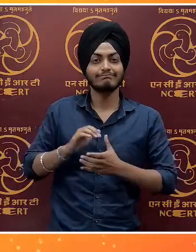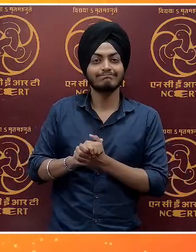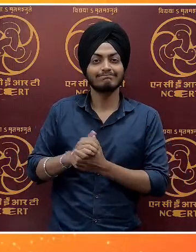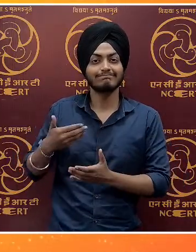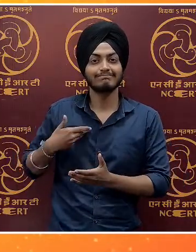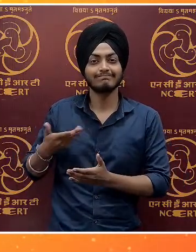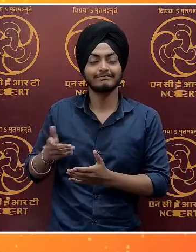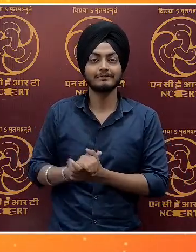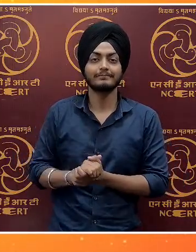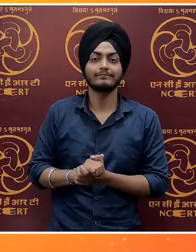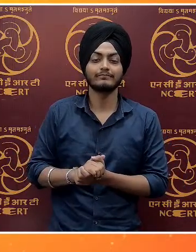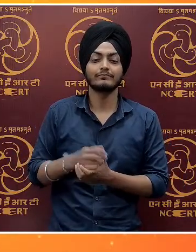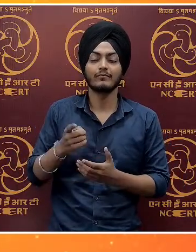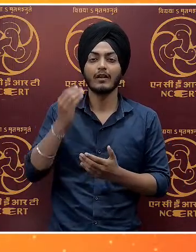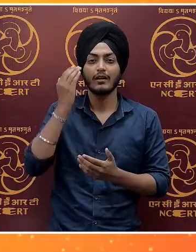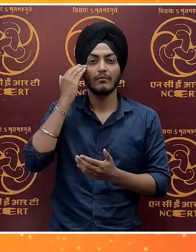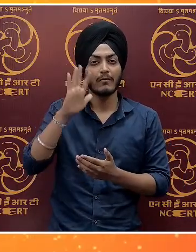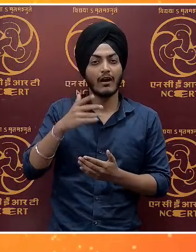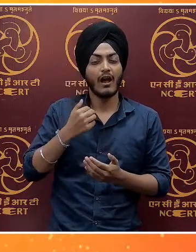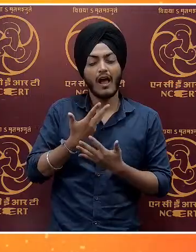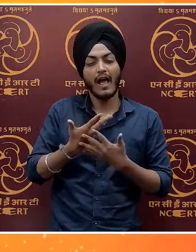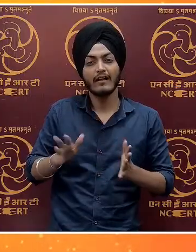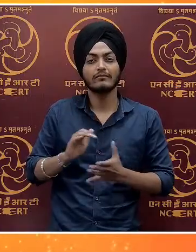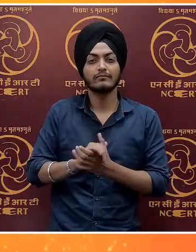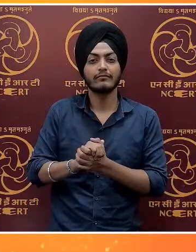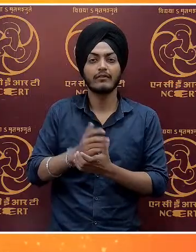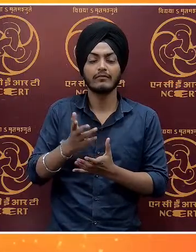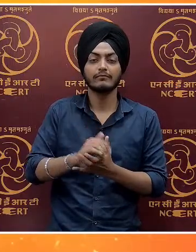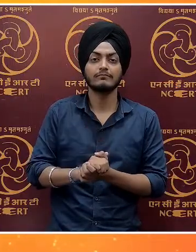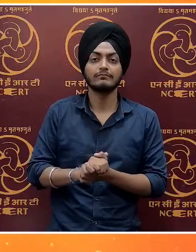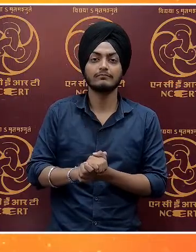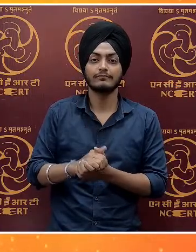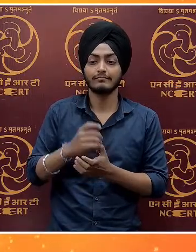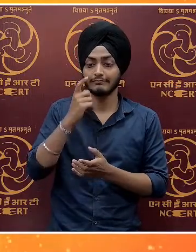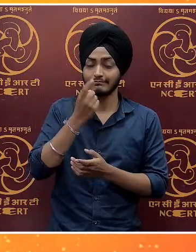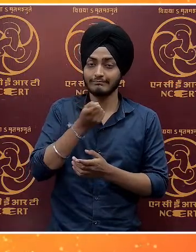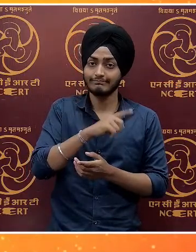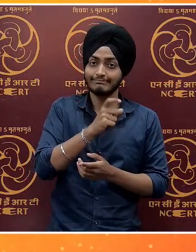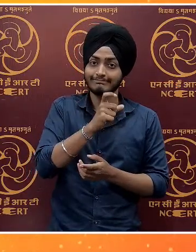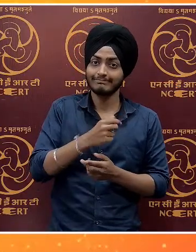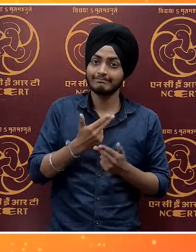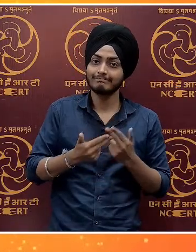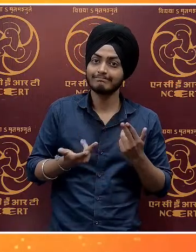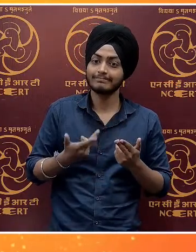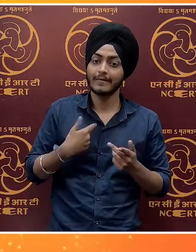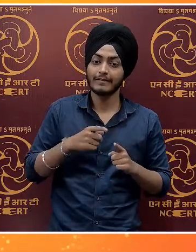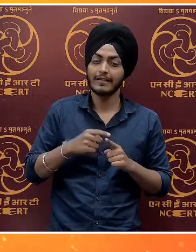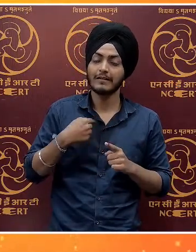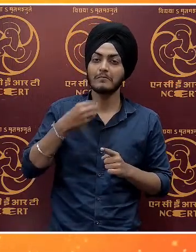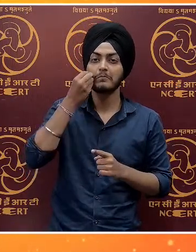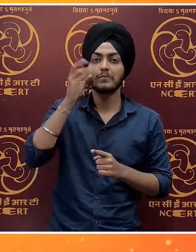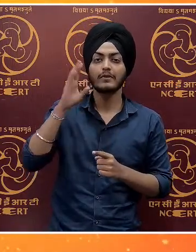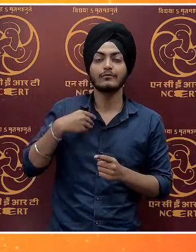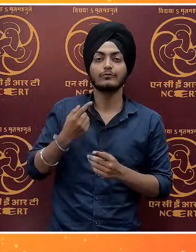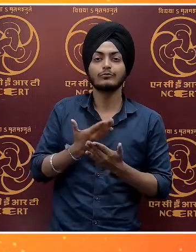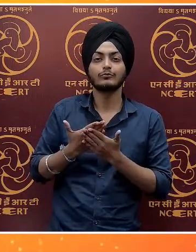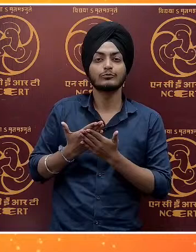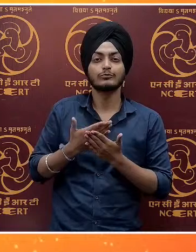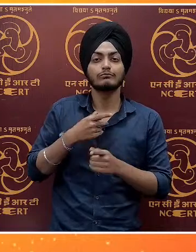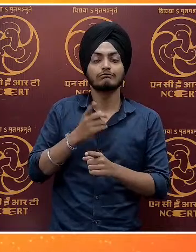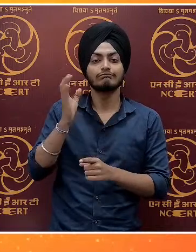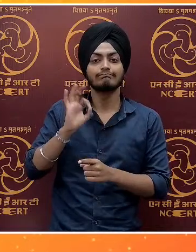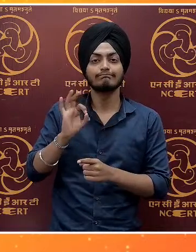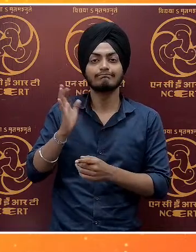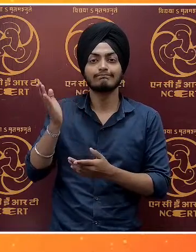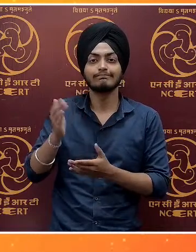remember any of your friends? Yes, one of my very sweet friend from school days is still there with me, and